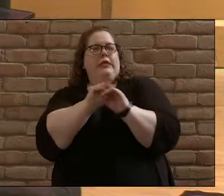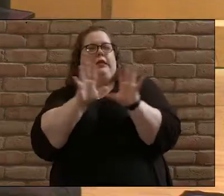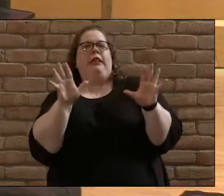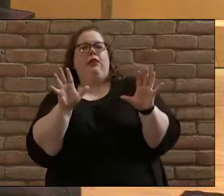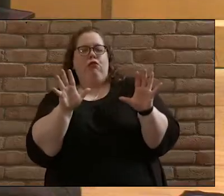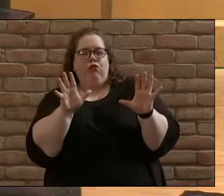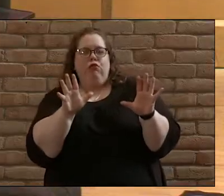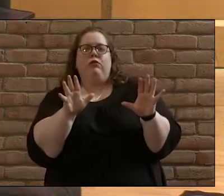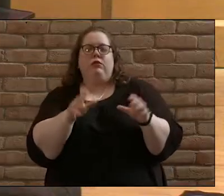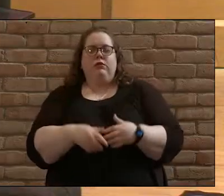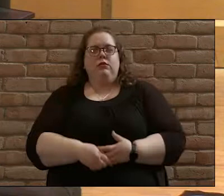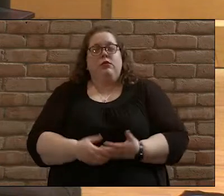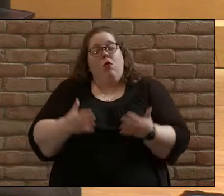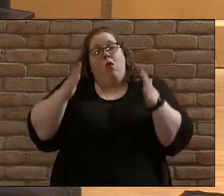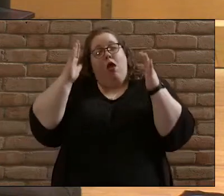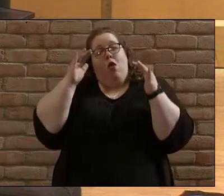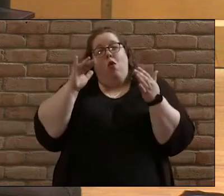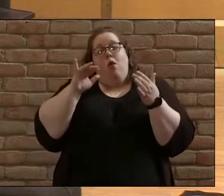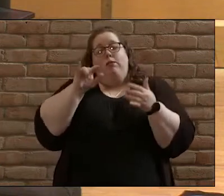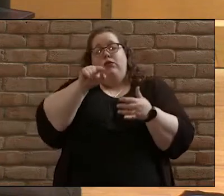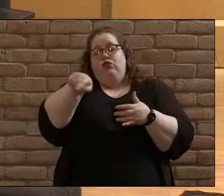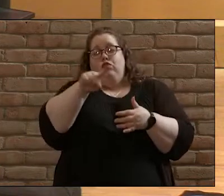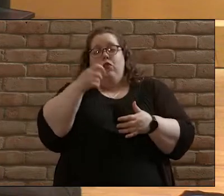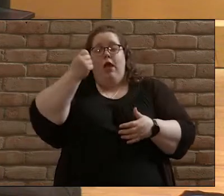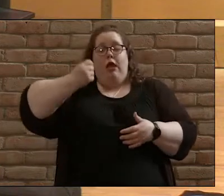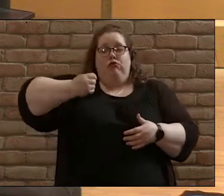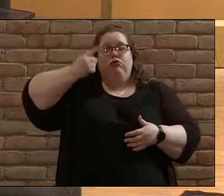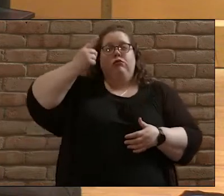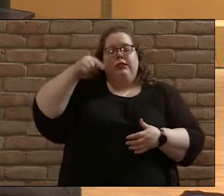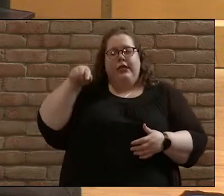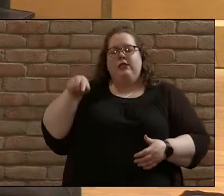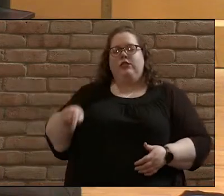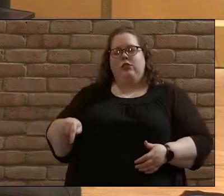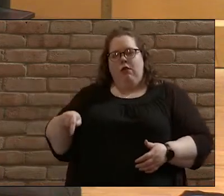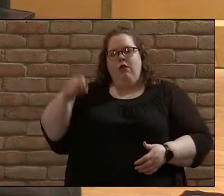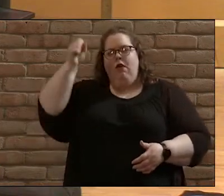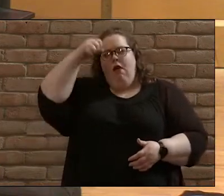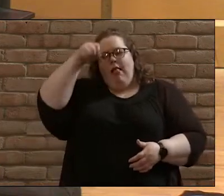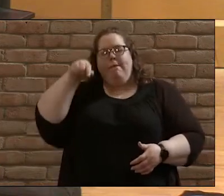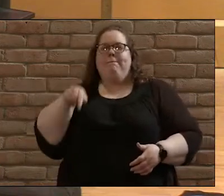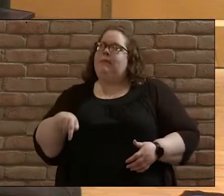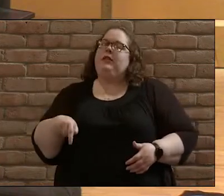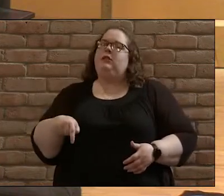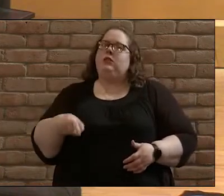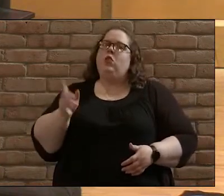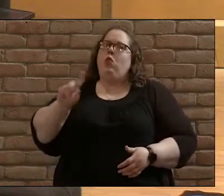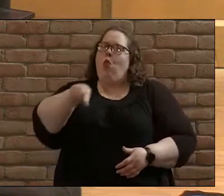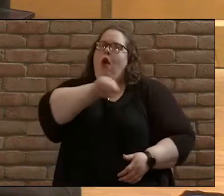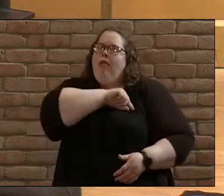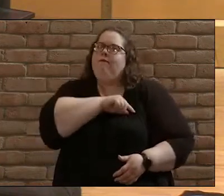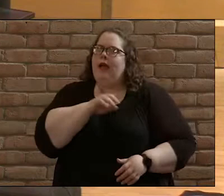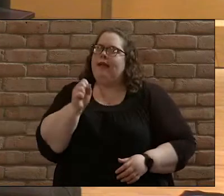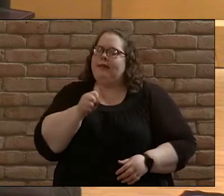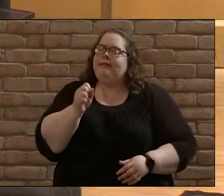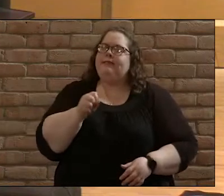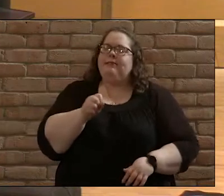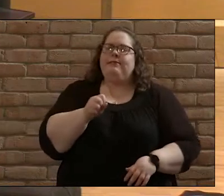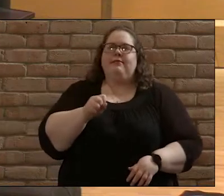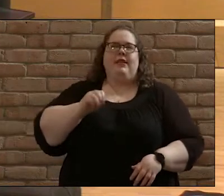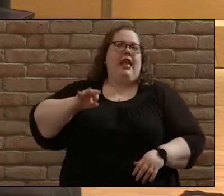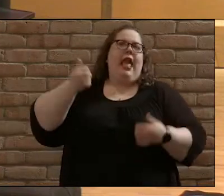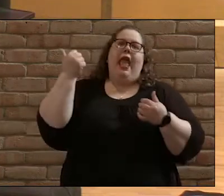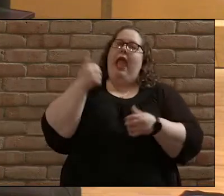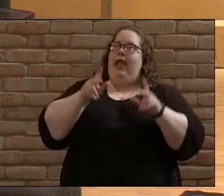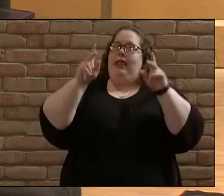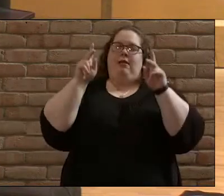hopefully by now you are understanding that Solomon is pretty well qualified. Like if anyone were to have the